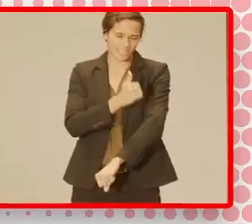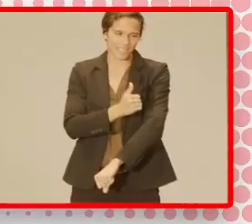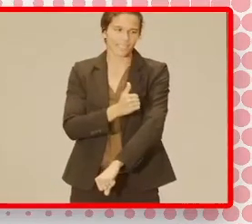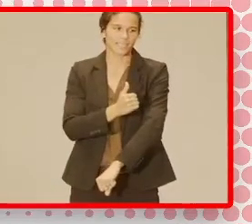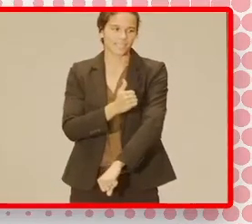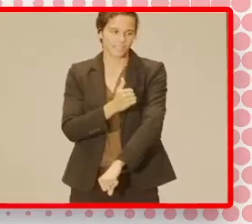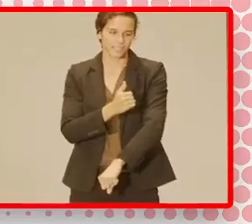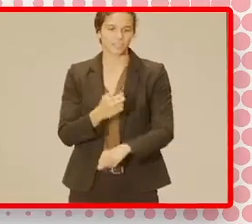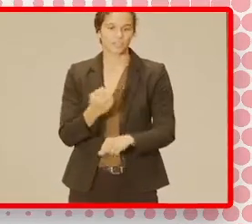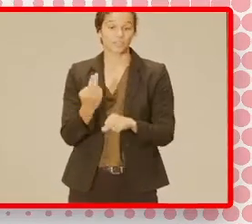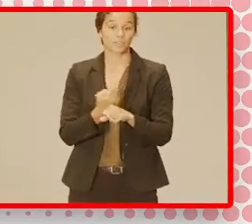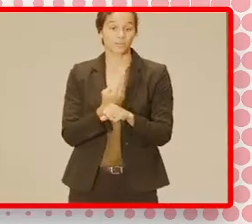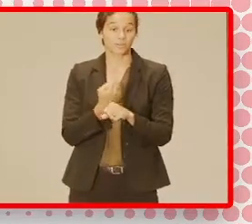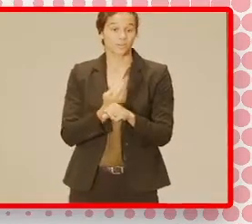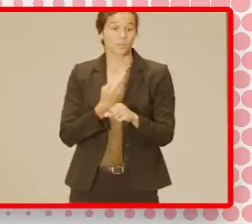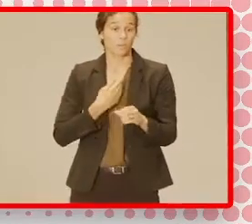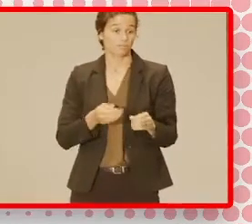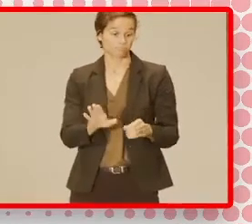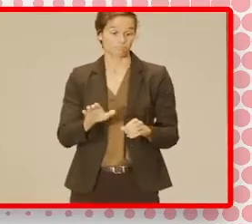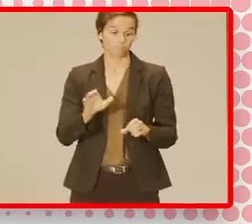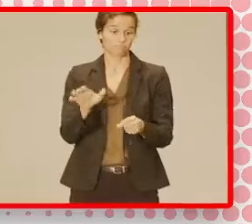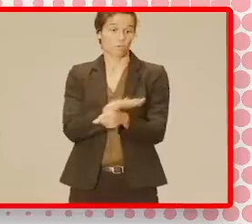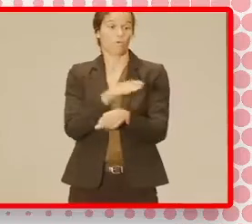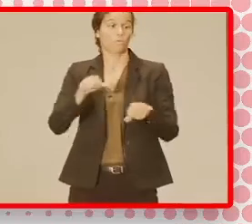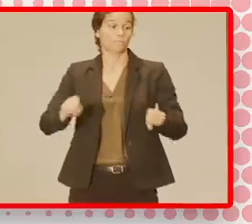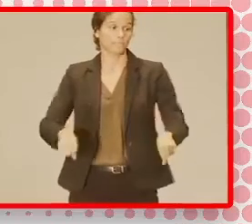more of your potential.